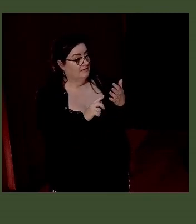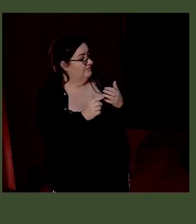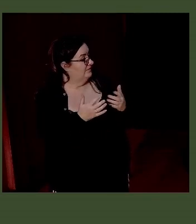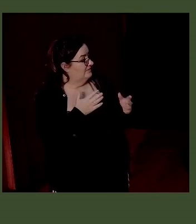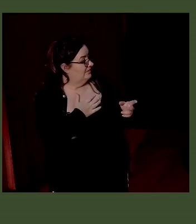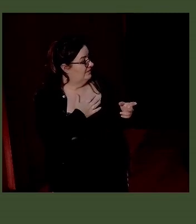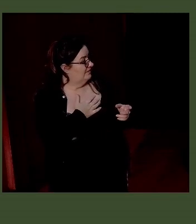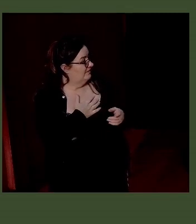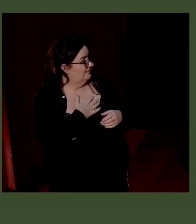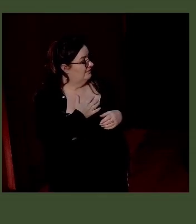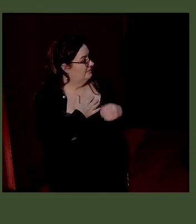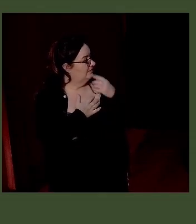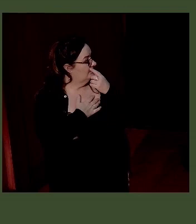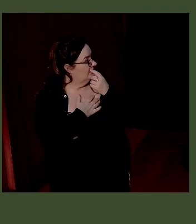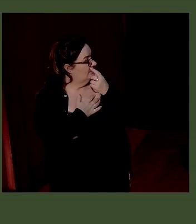1925,